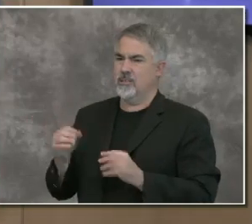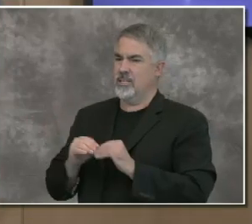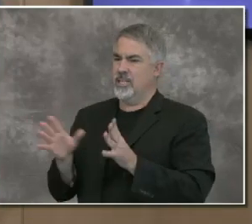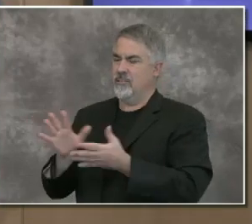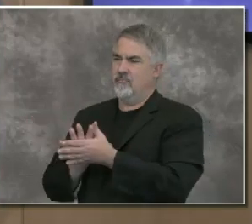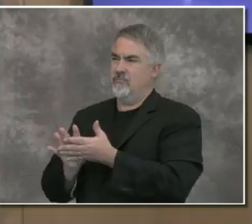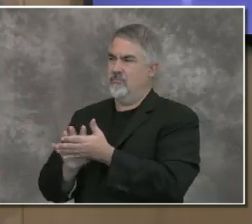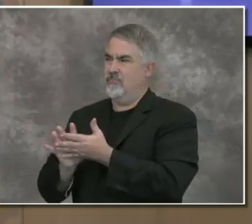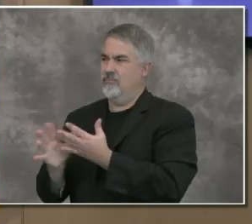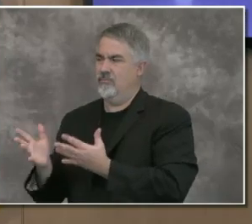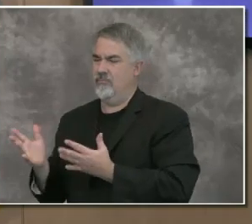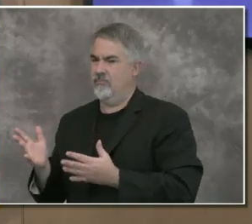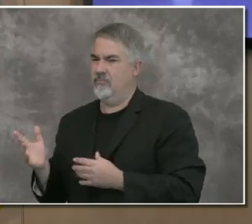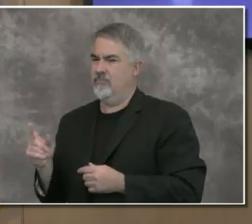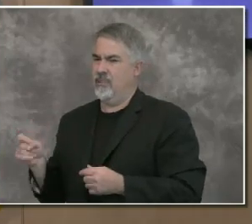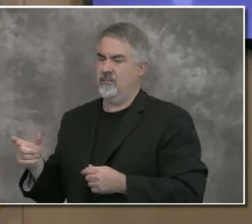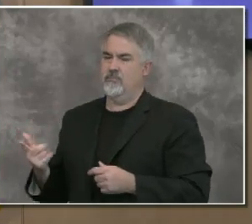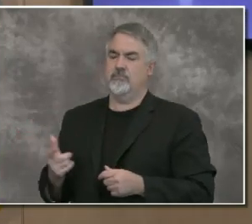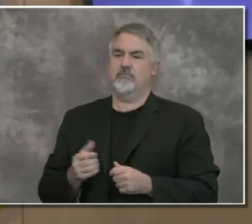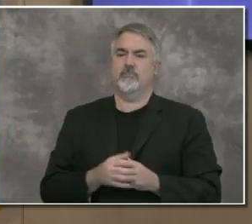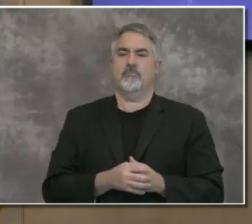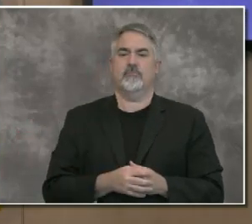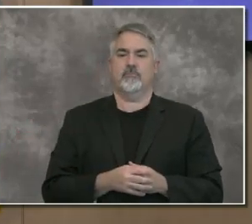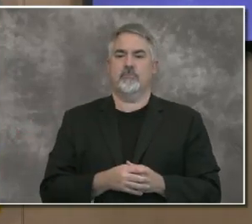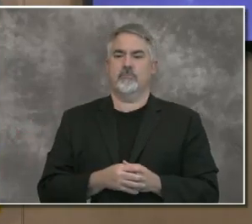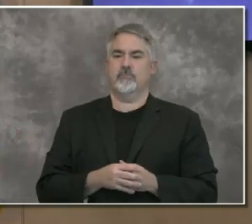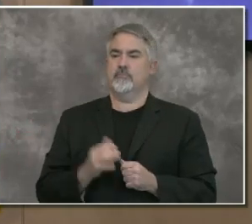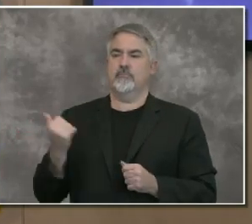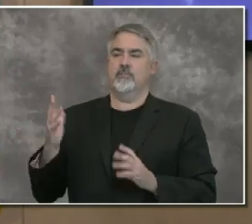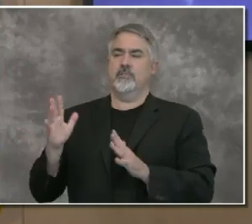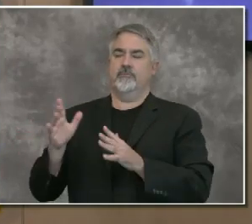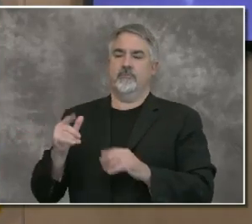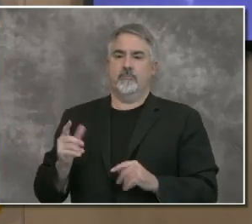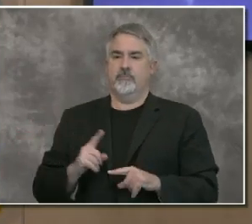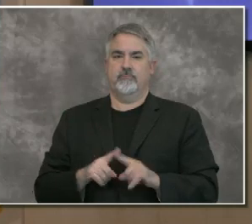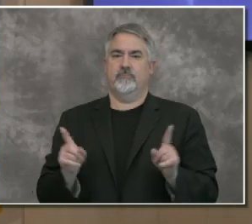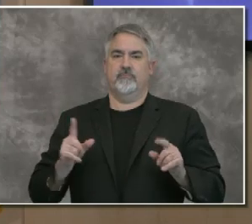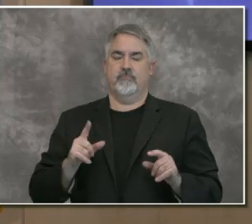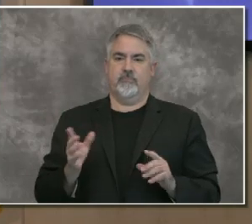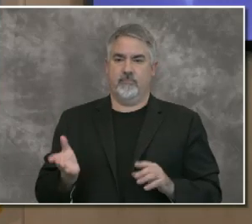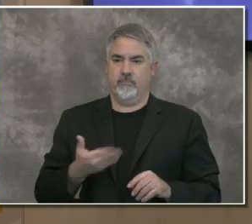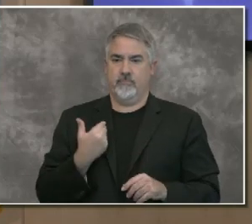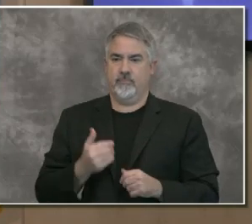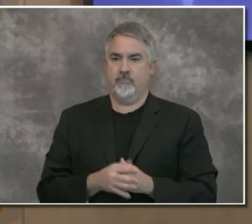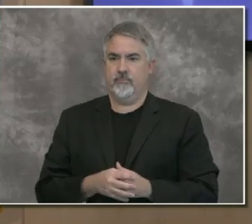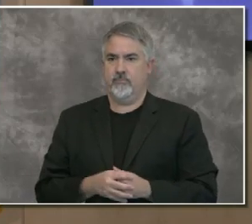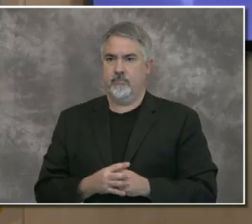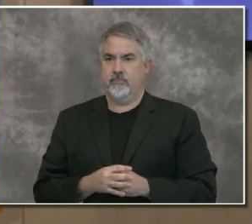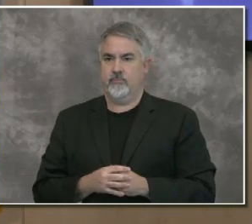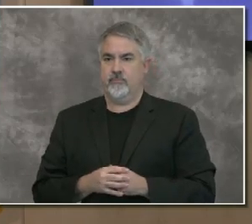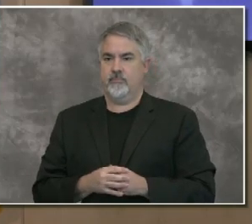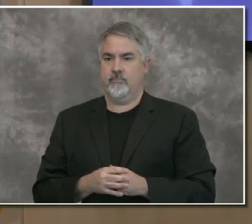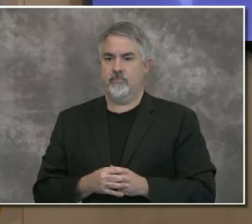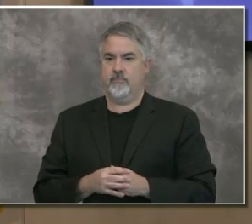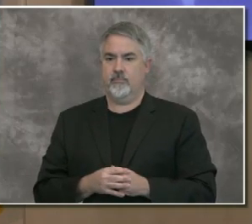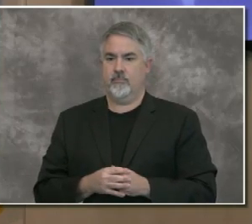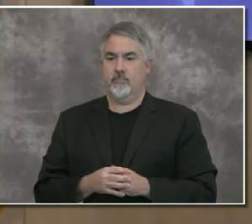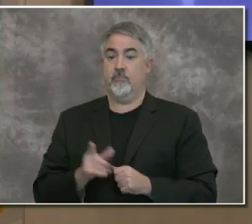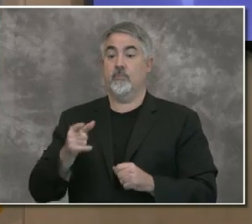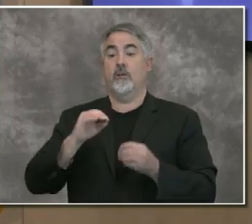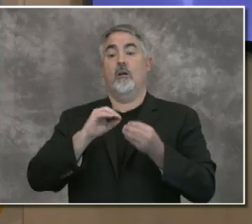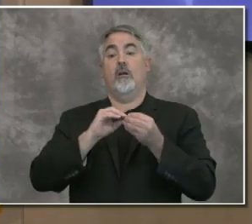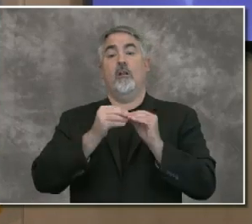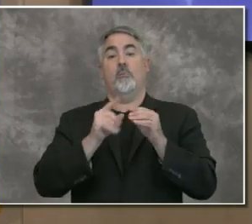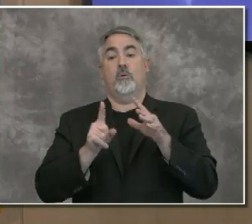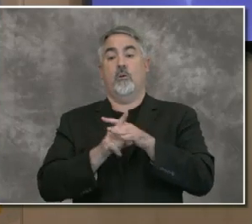But I did. I'll leave that alone because I think this is going to be the last follow-up I get. The number of new cases